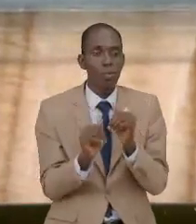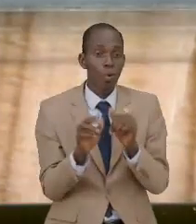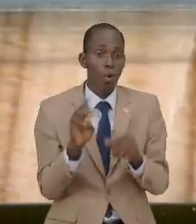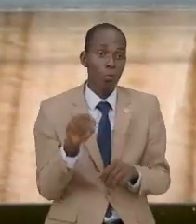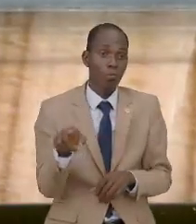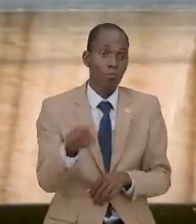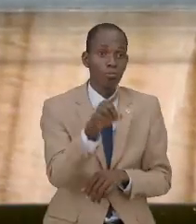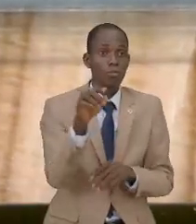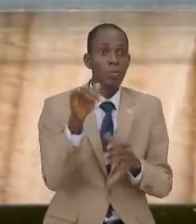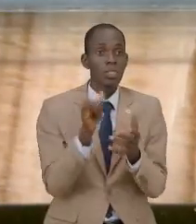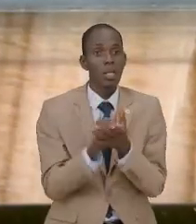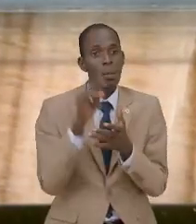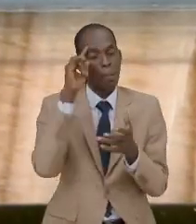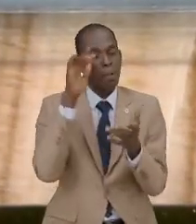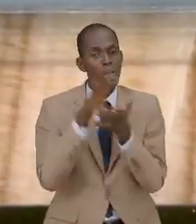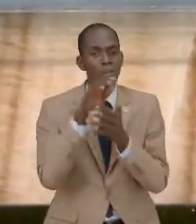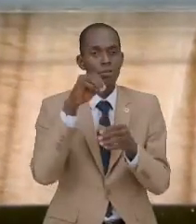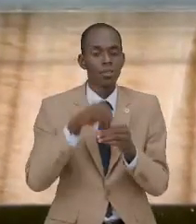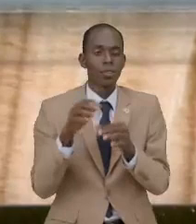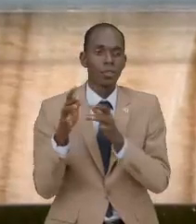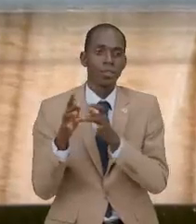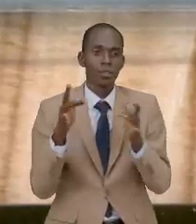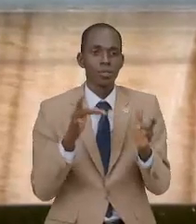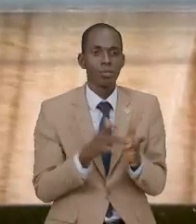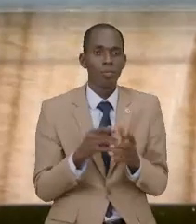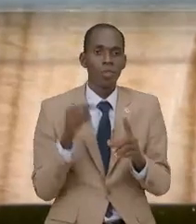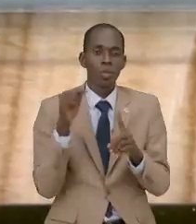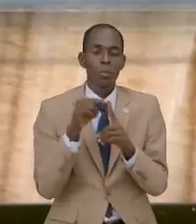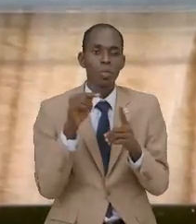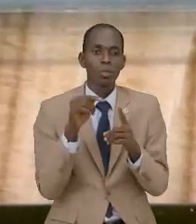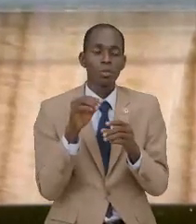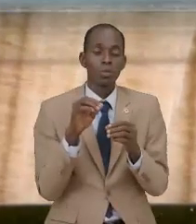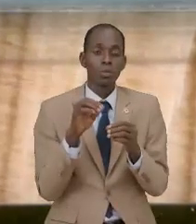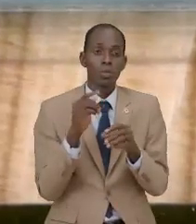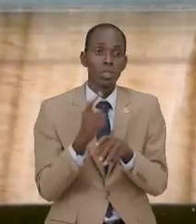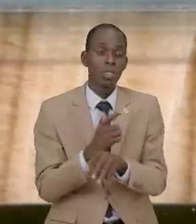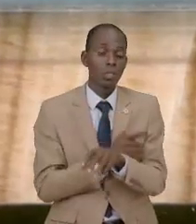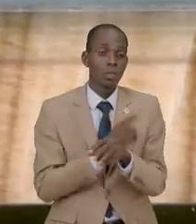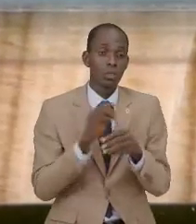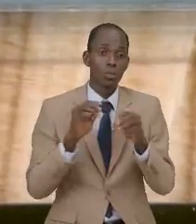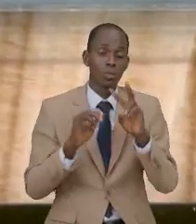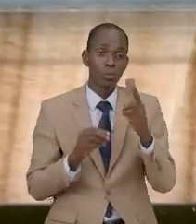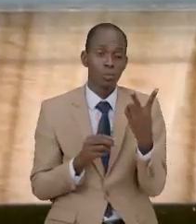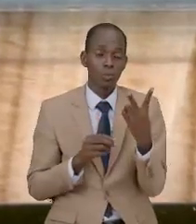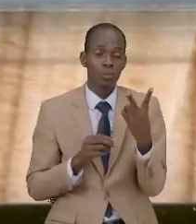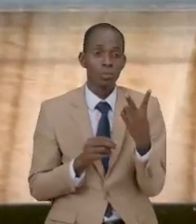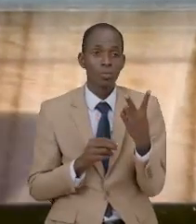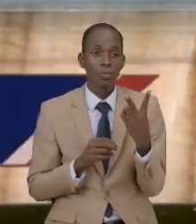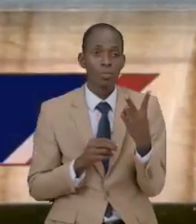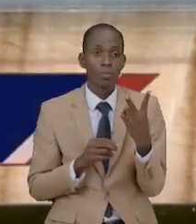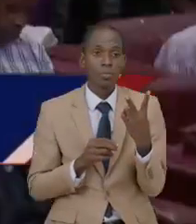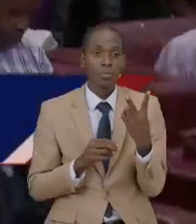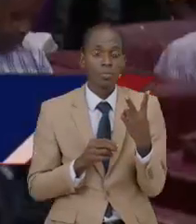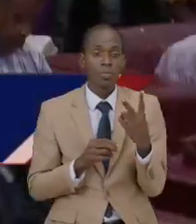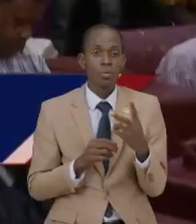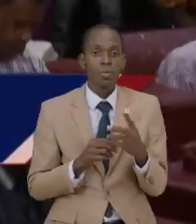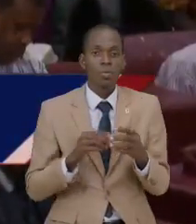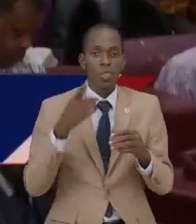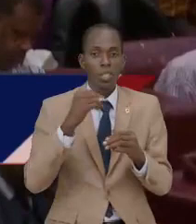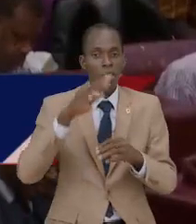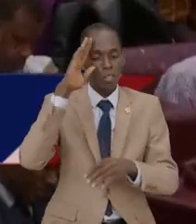believeth in Jesus. Point number two there. Number two, the sons that